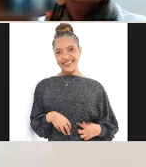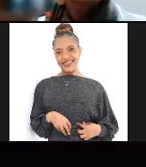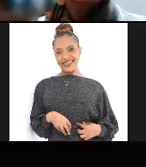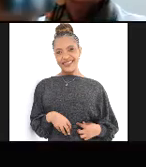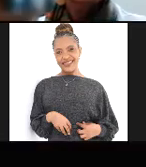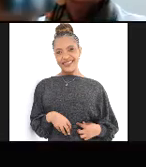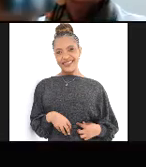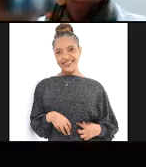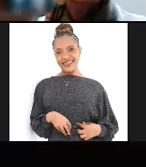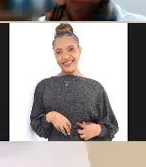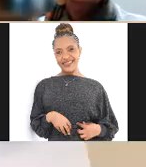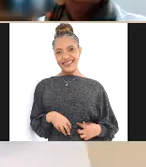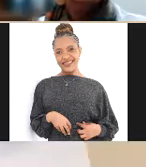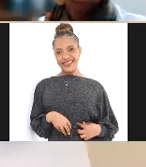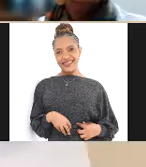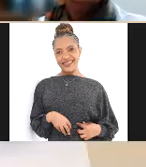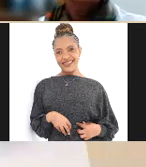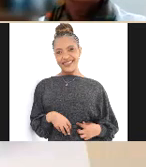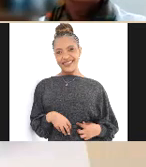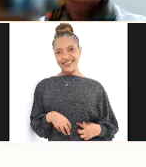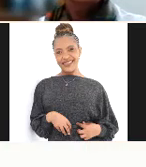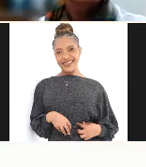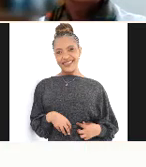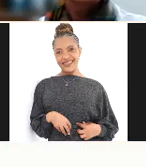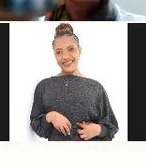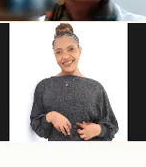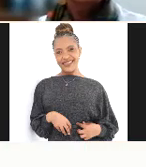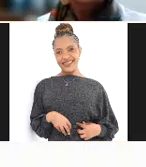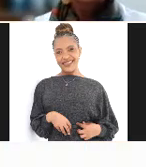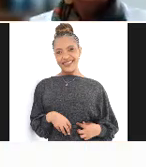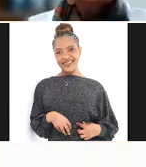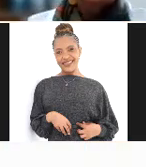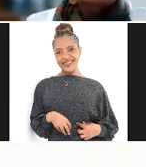they provided and also for this amazing opportunity.